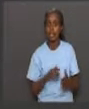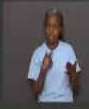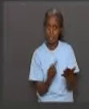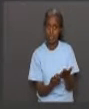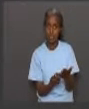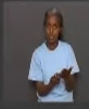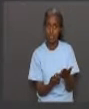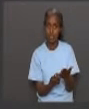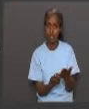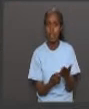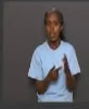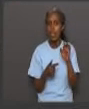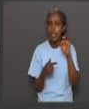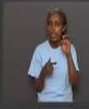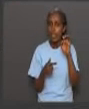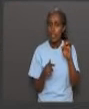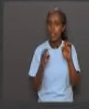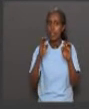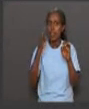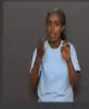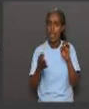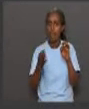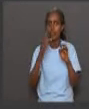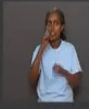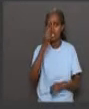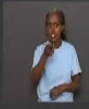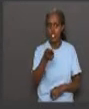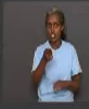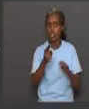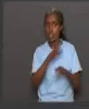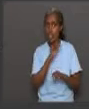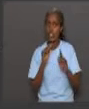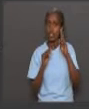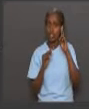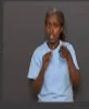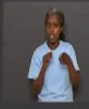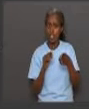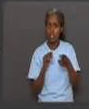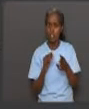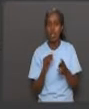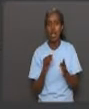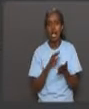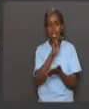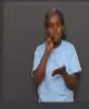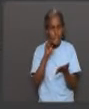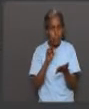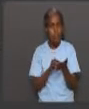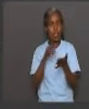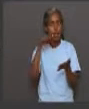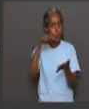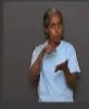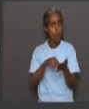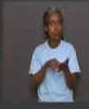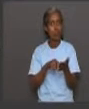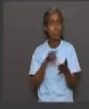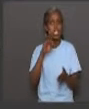then E, F, G, and H are the midpoints of